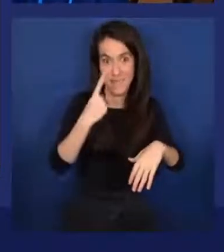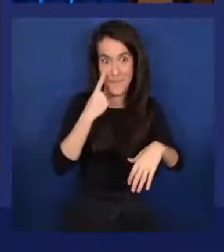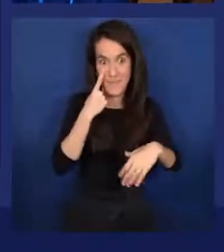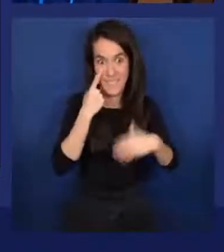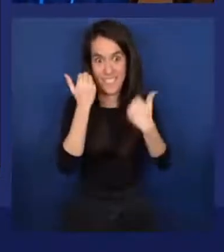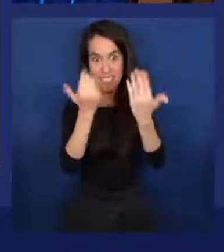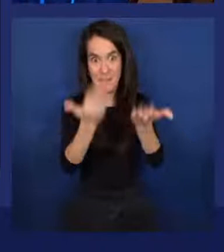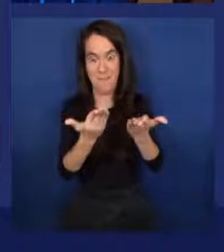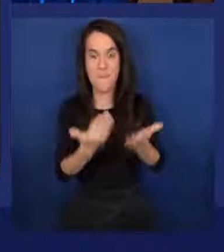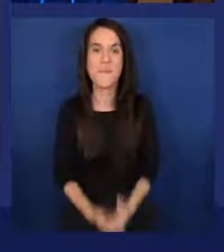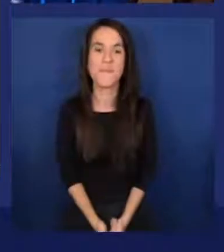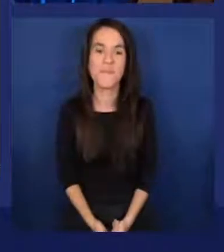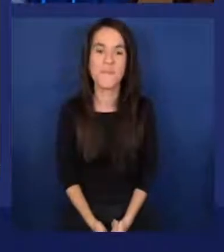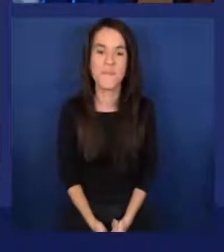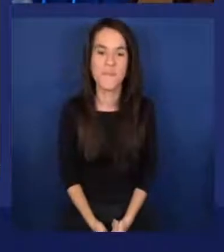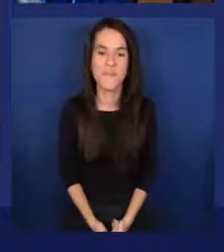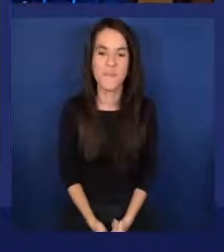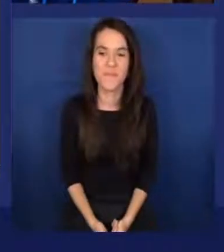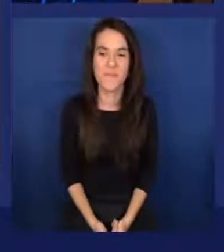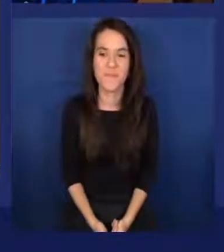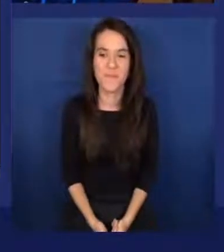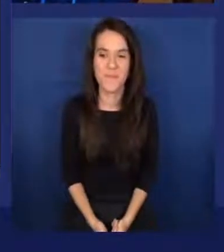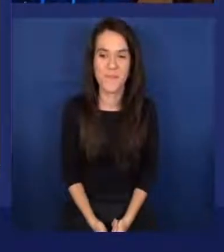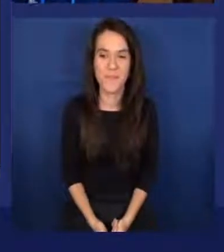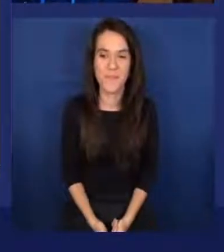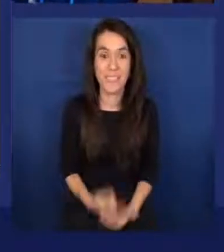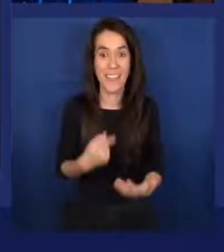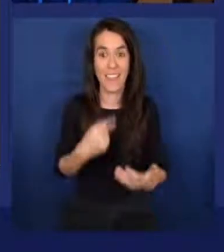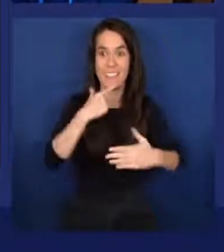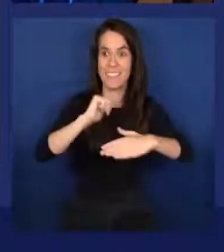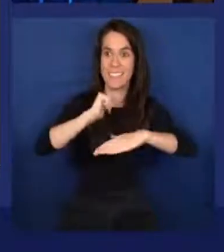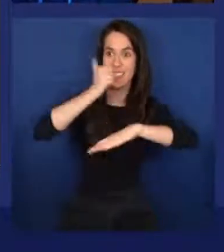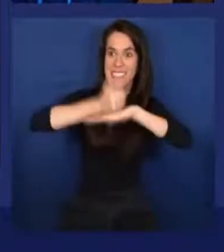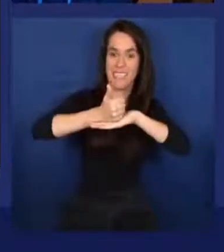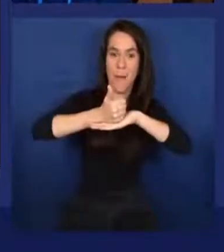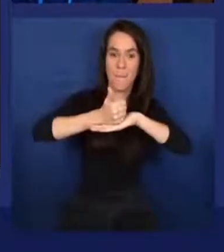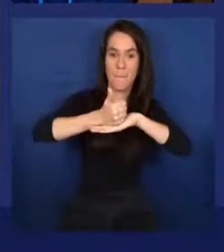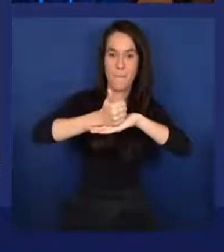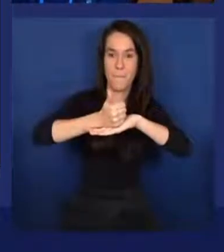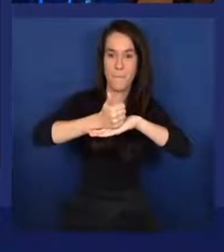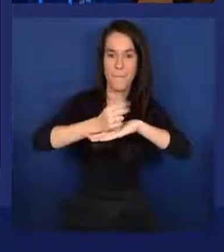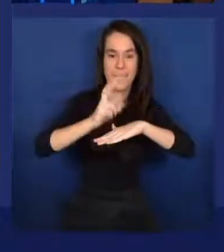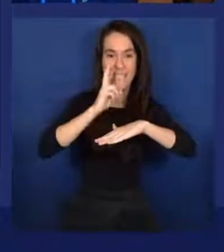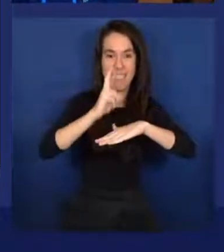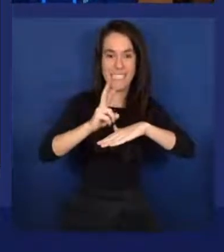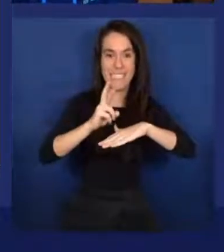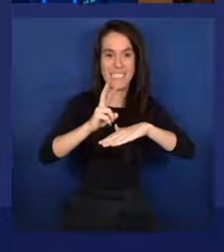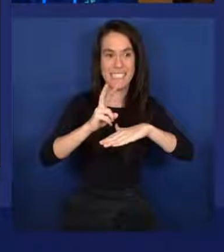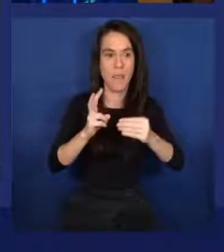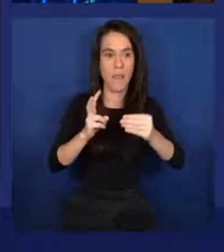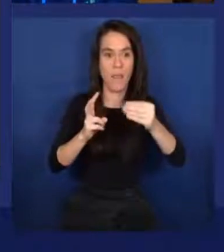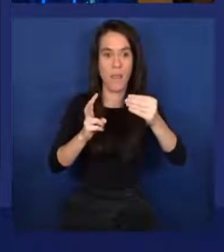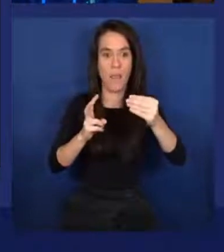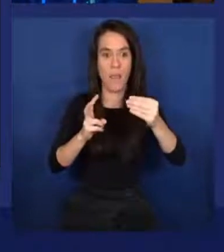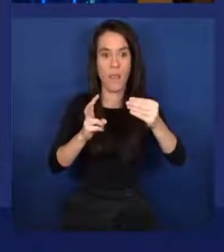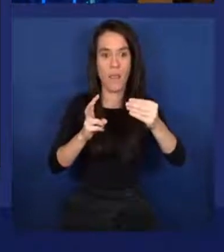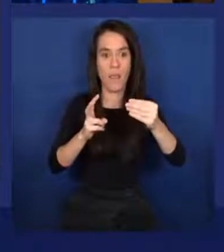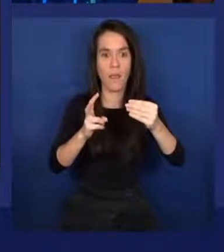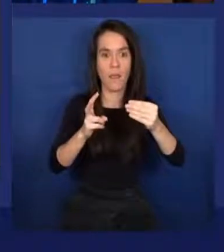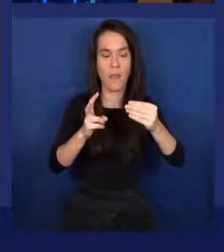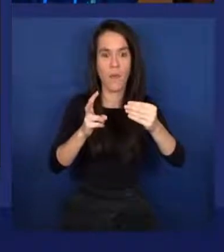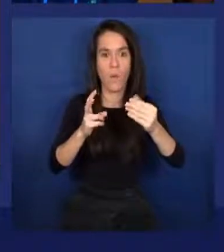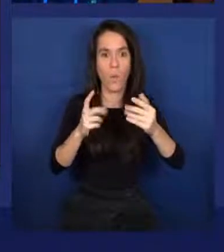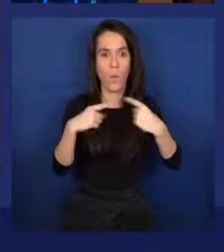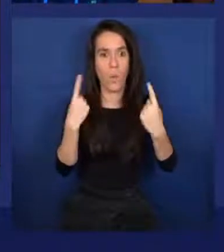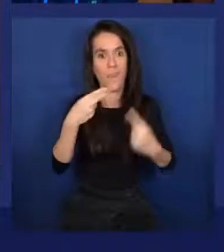have basically our setup. So you can see just in a few clicks, we're done. And Hank has